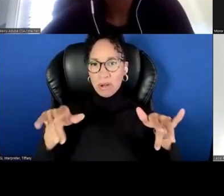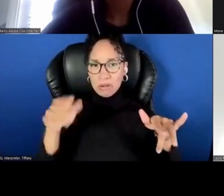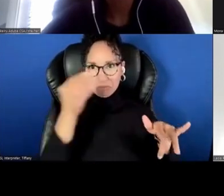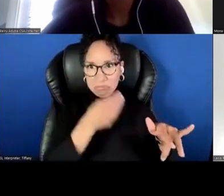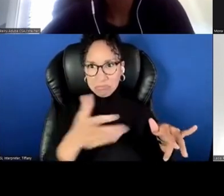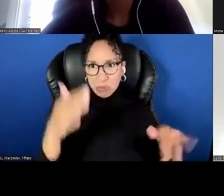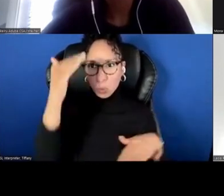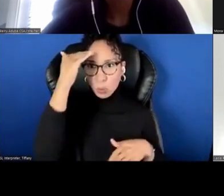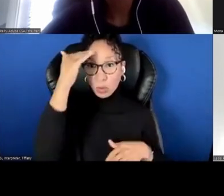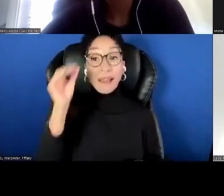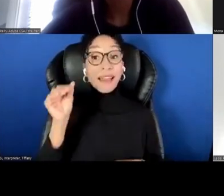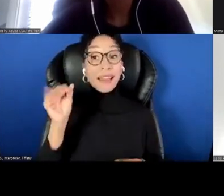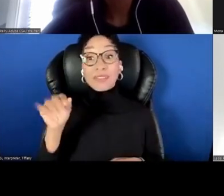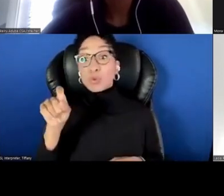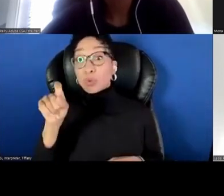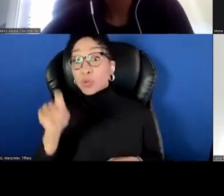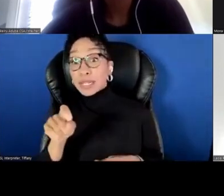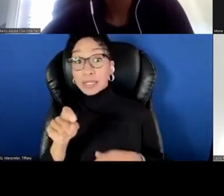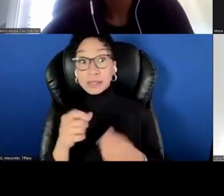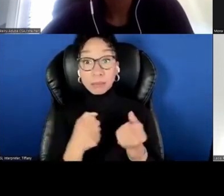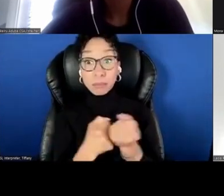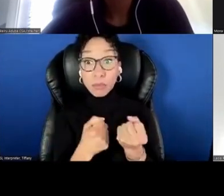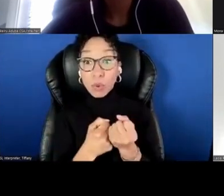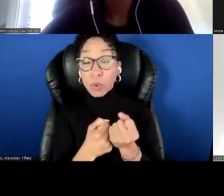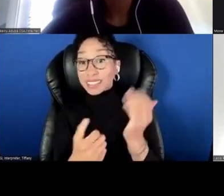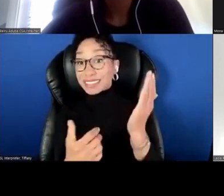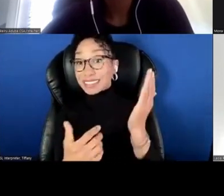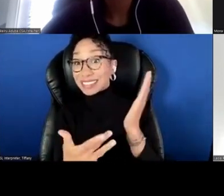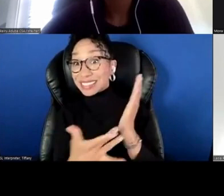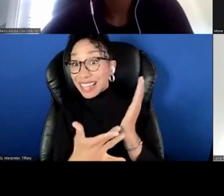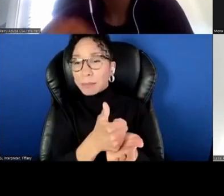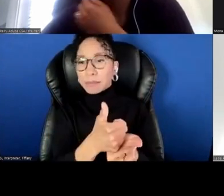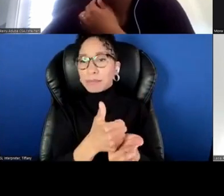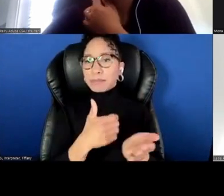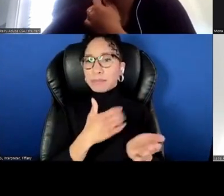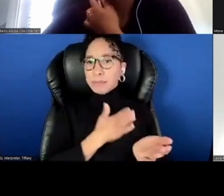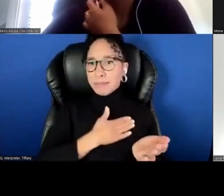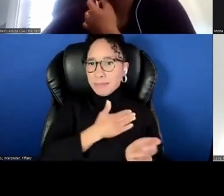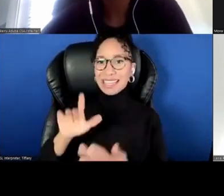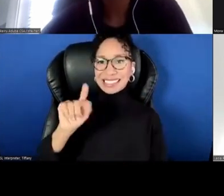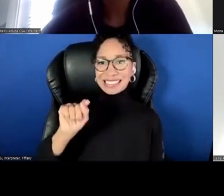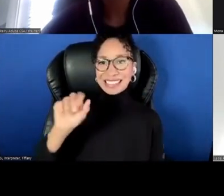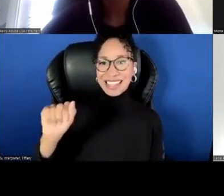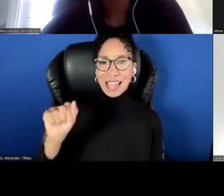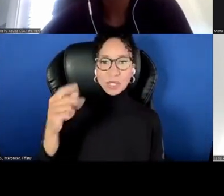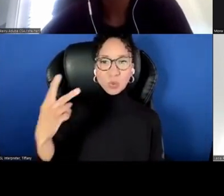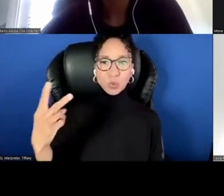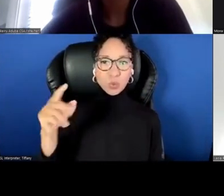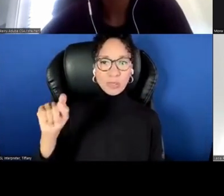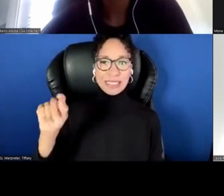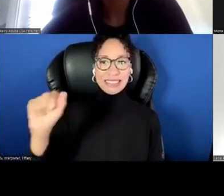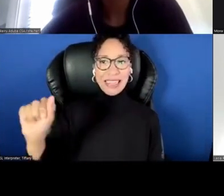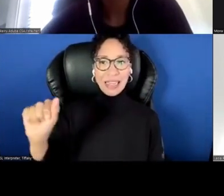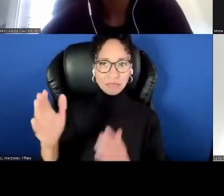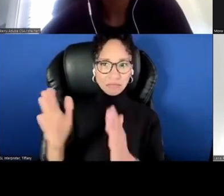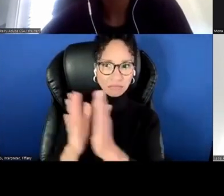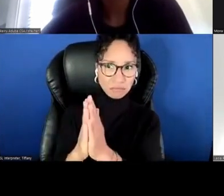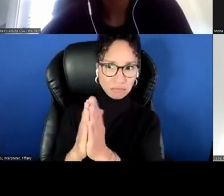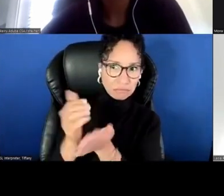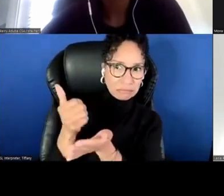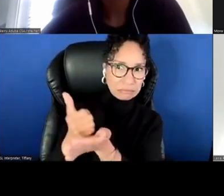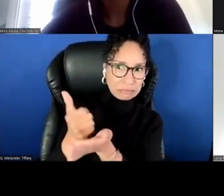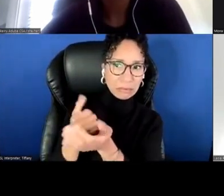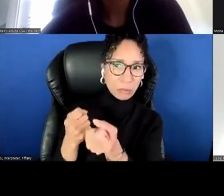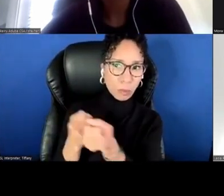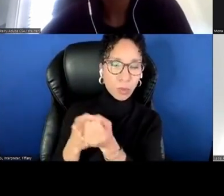any support, any technical support, please feel free to reach out to TA for any requests that you have.